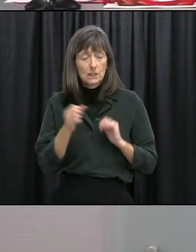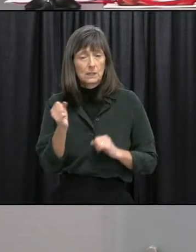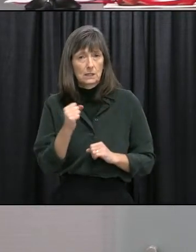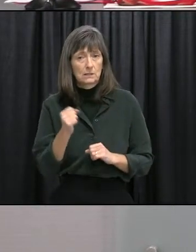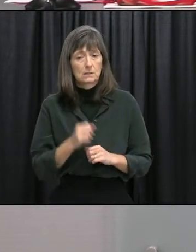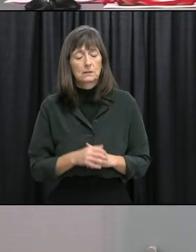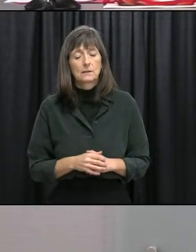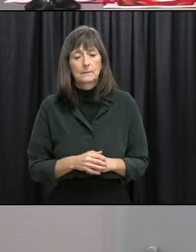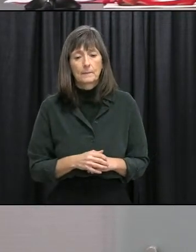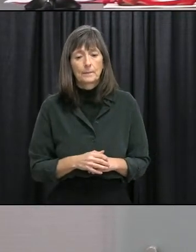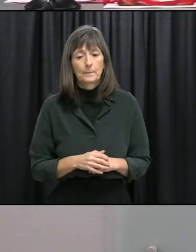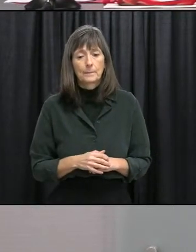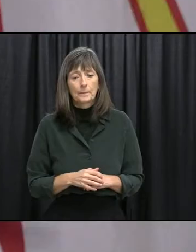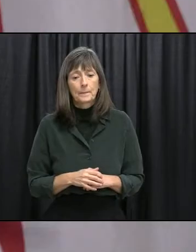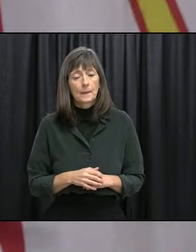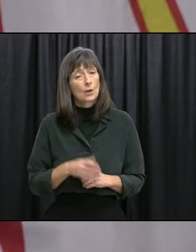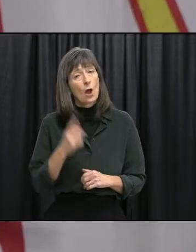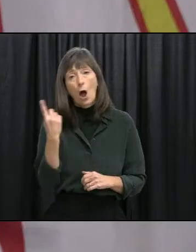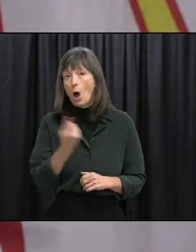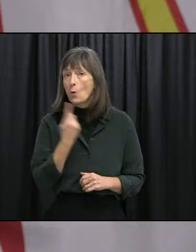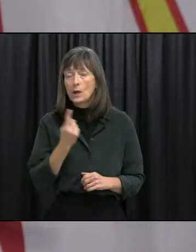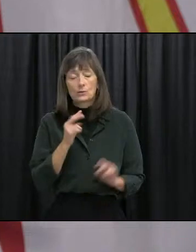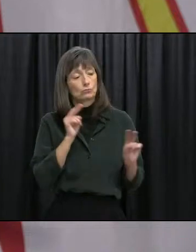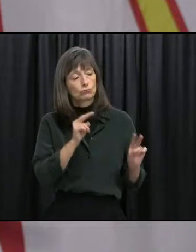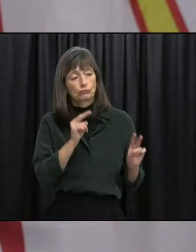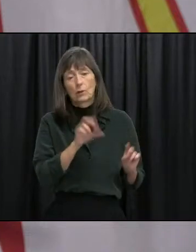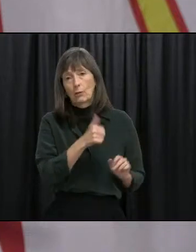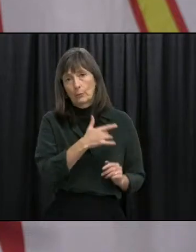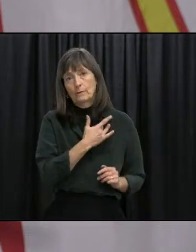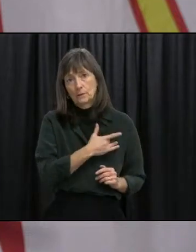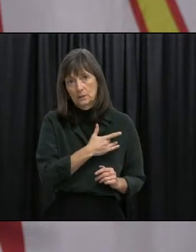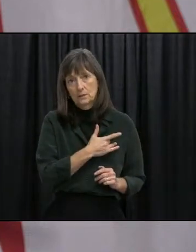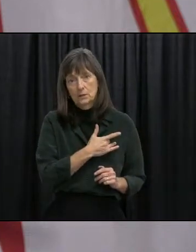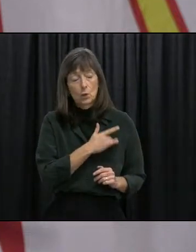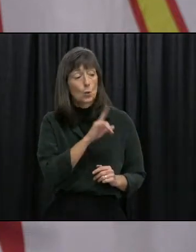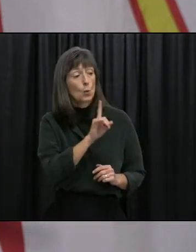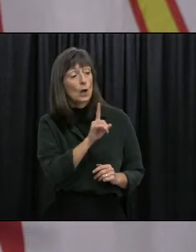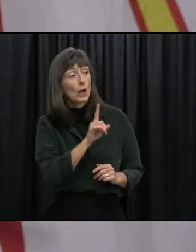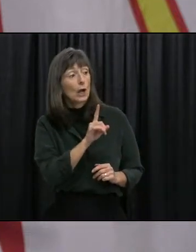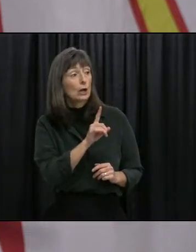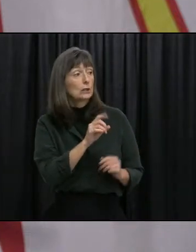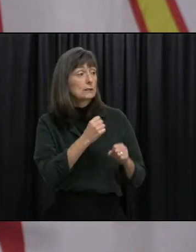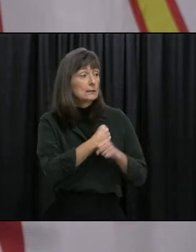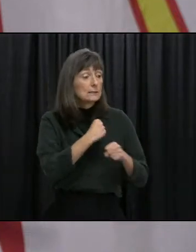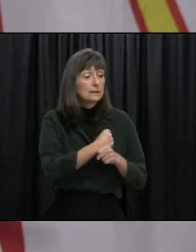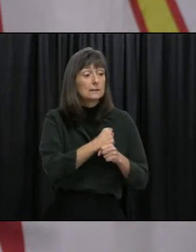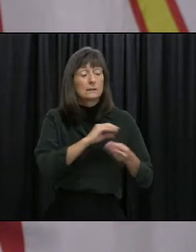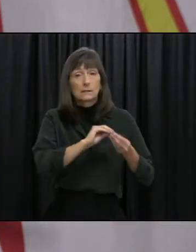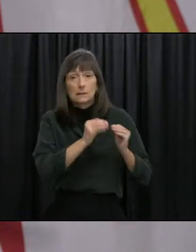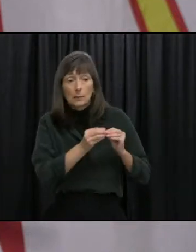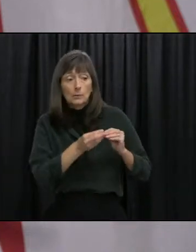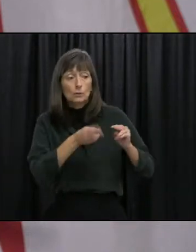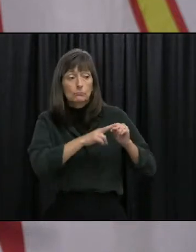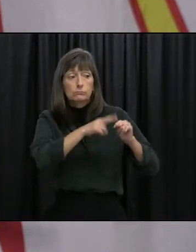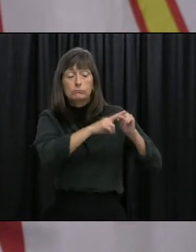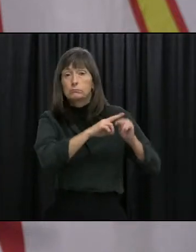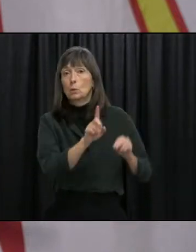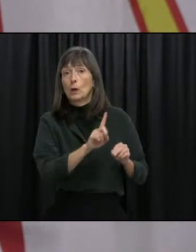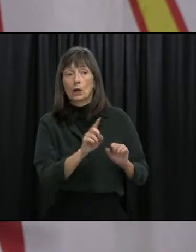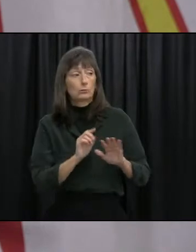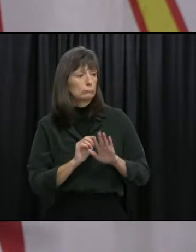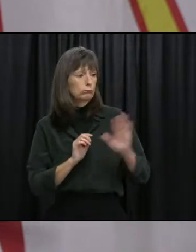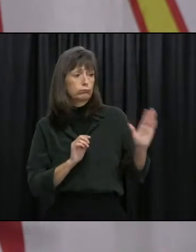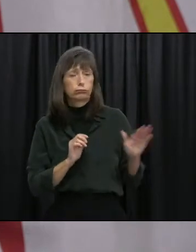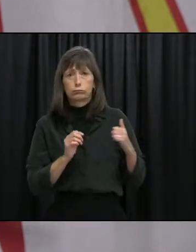Yeah. We look at that all the time. We certainly look at where things, our epidemiologists look at what's happening across the country